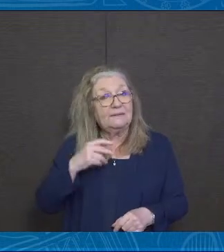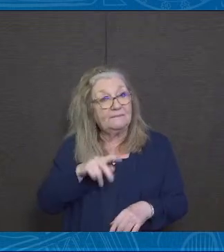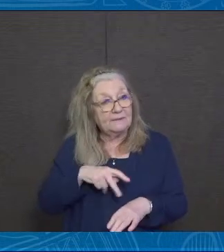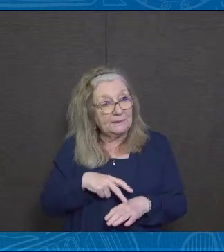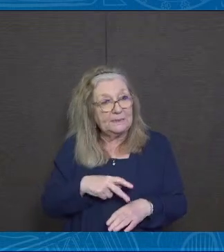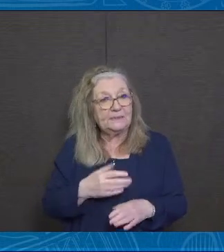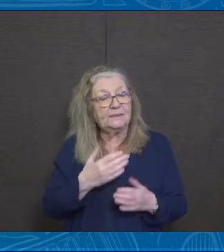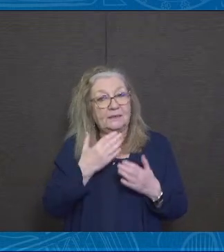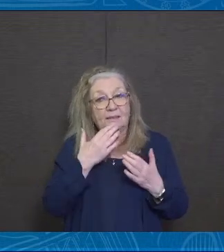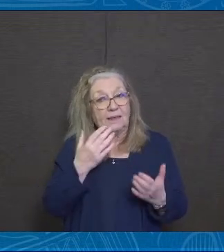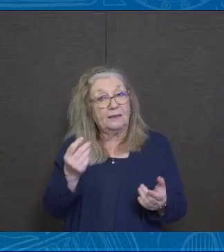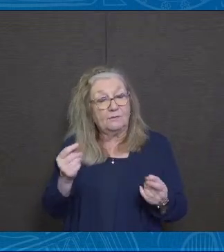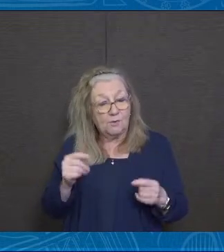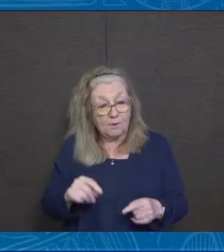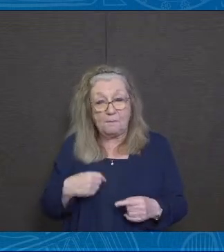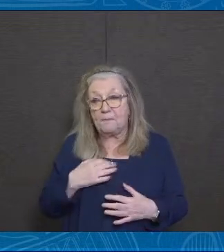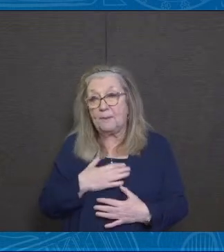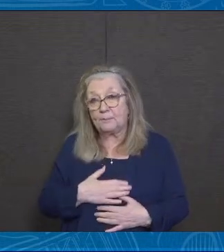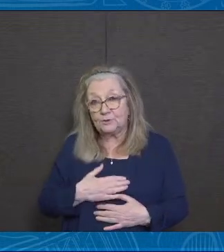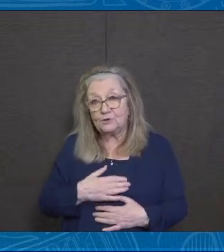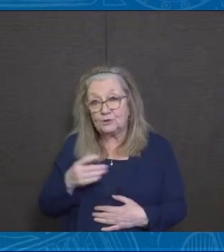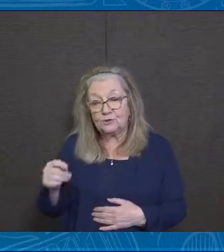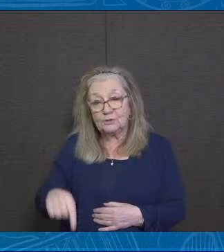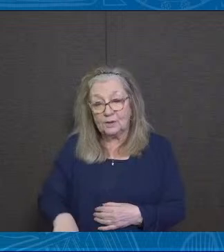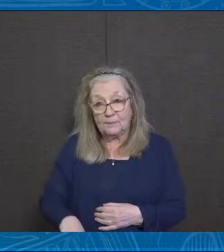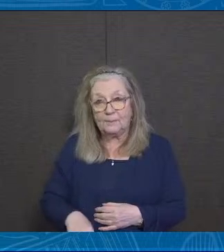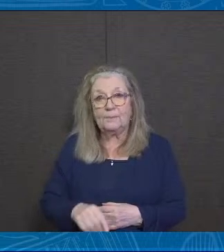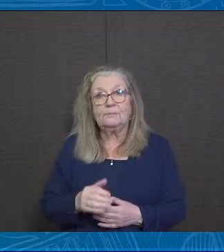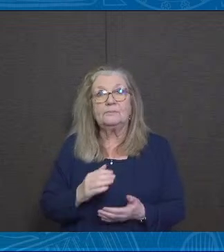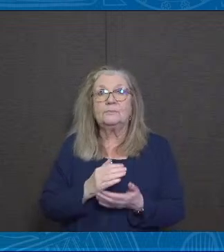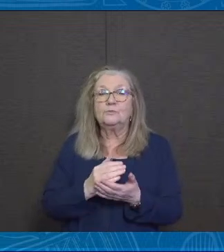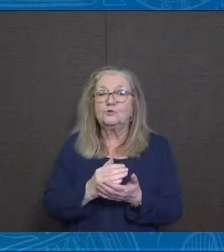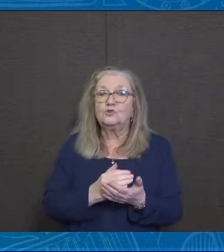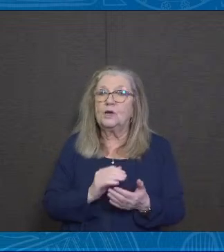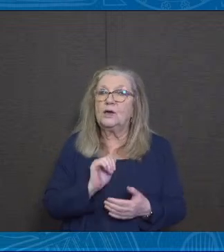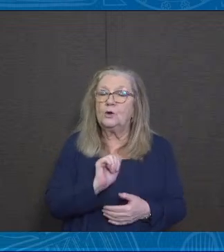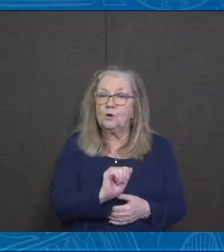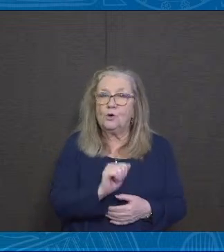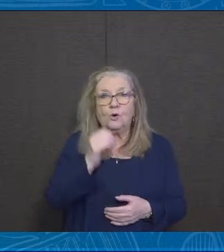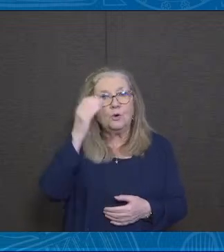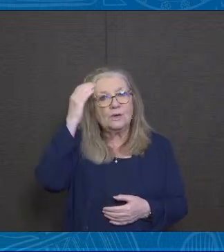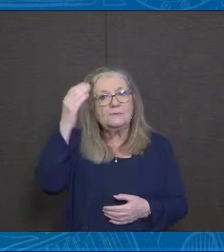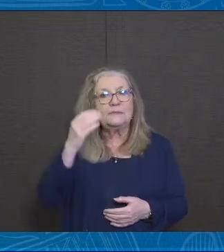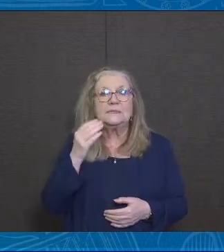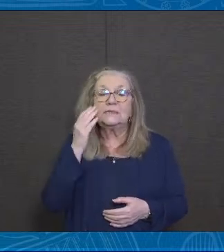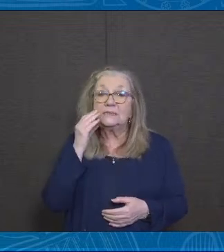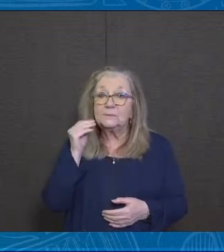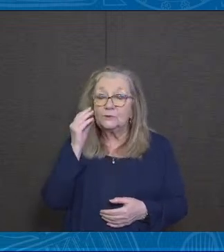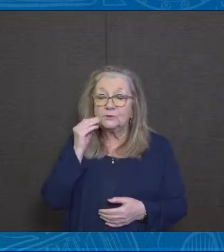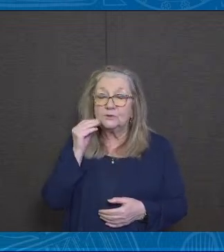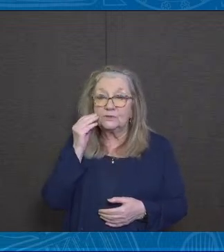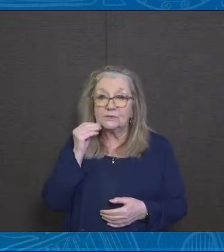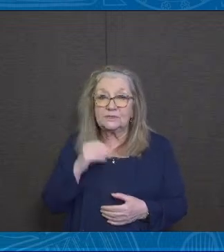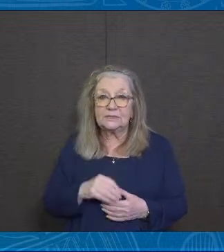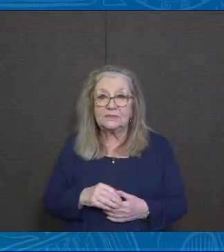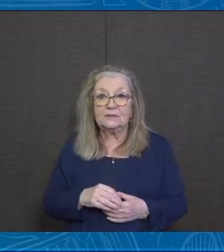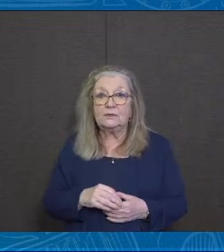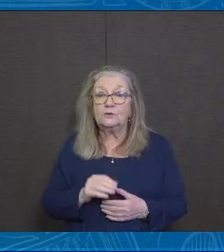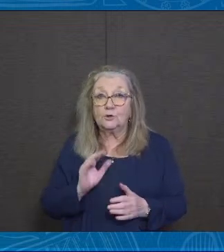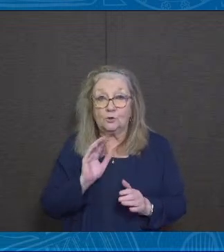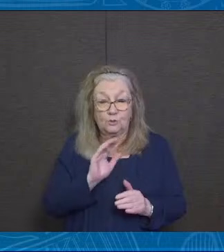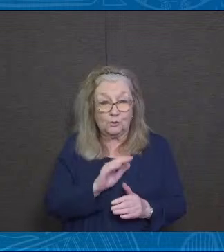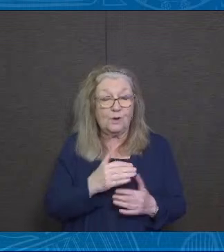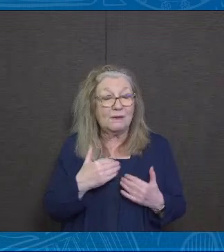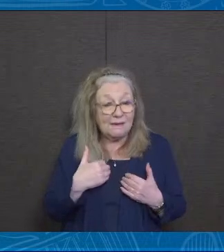us, and really appreciate your being with us and sharing your national government's experiences. So with your extensive experience in the